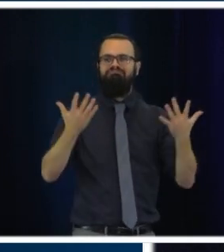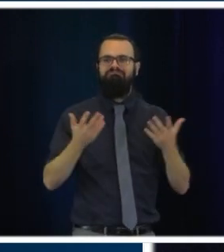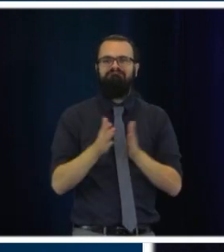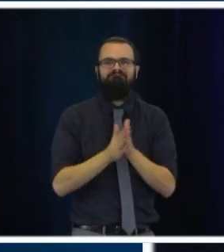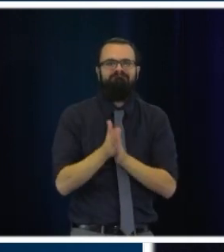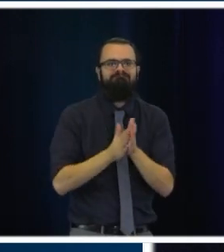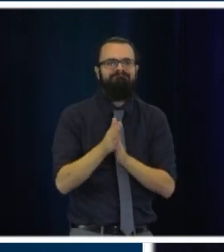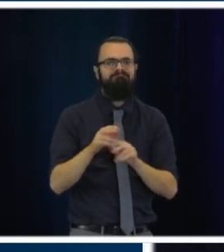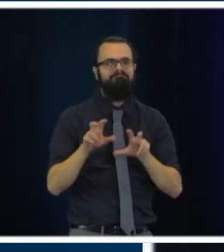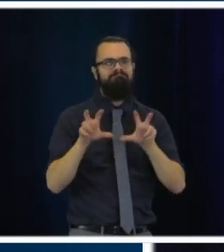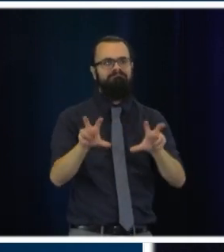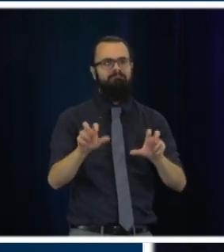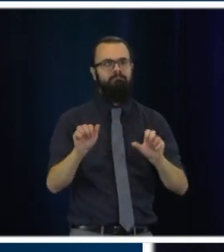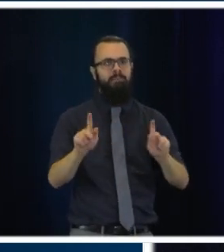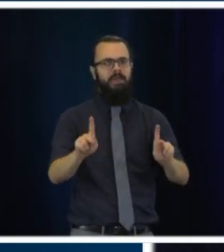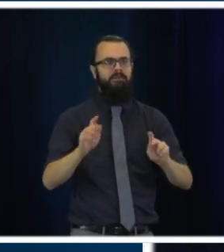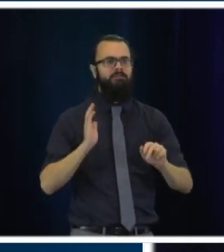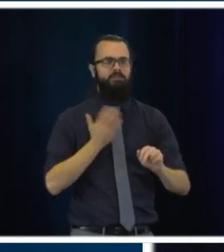city.